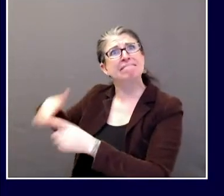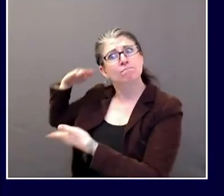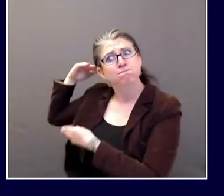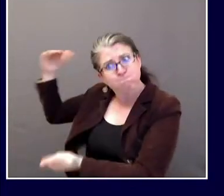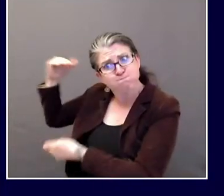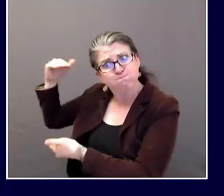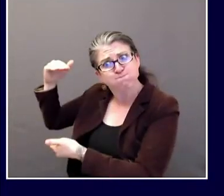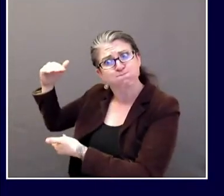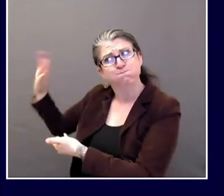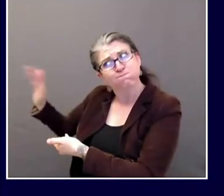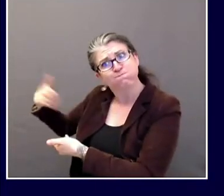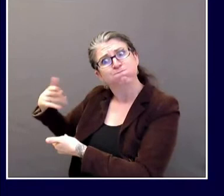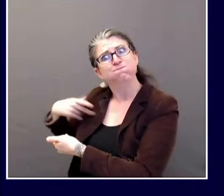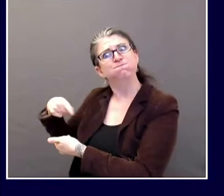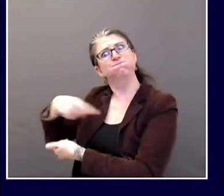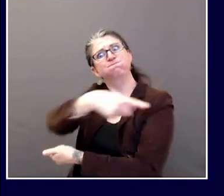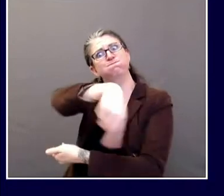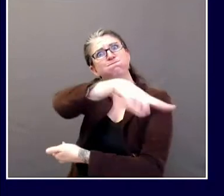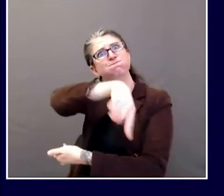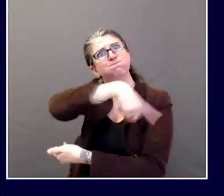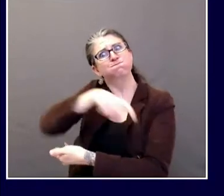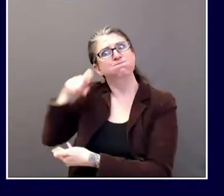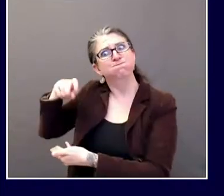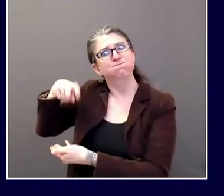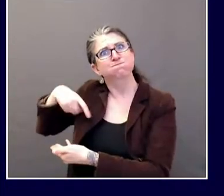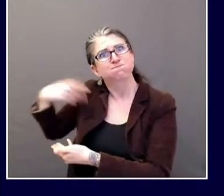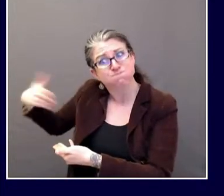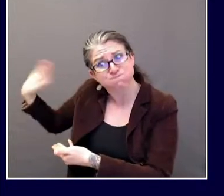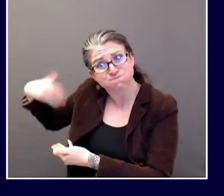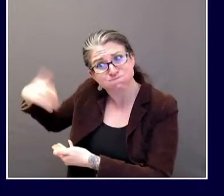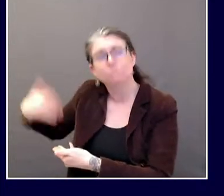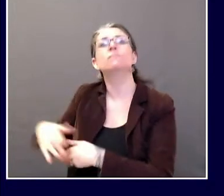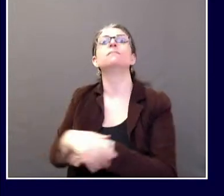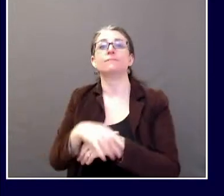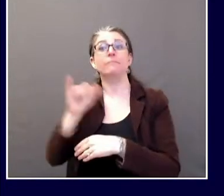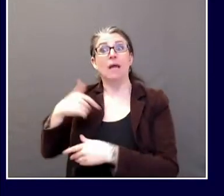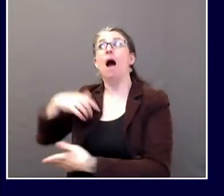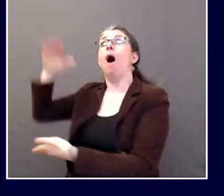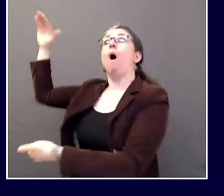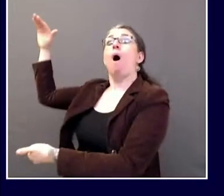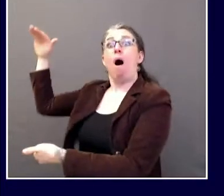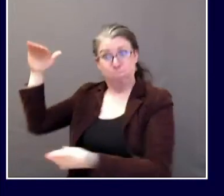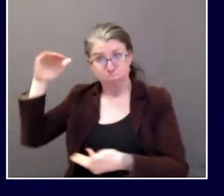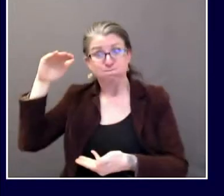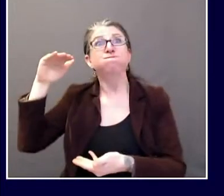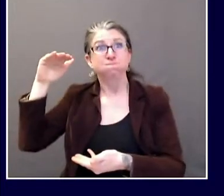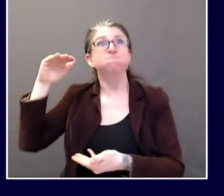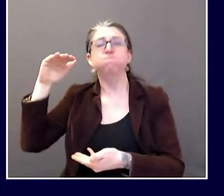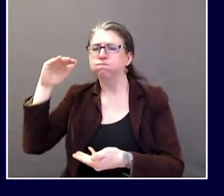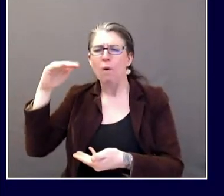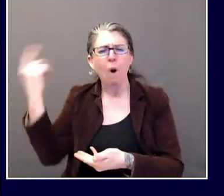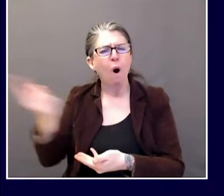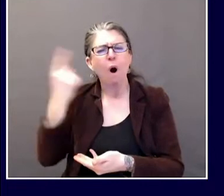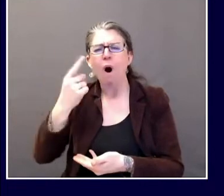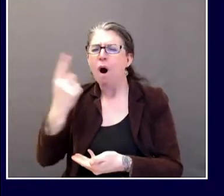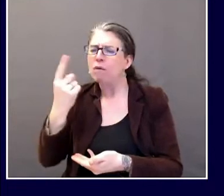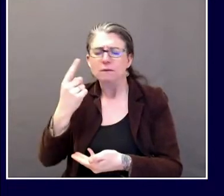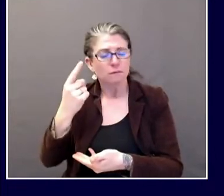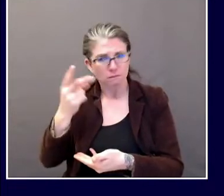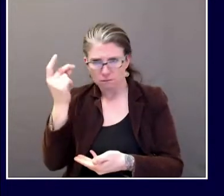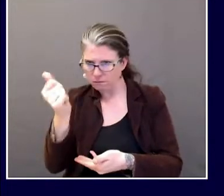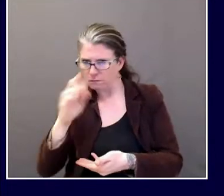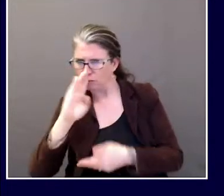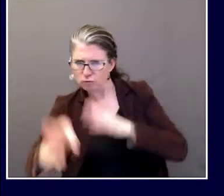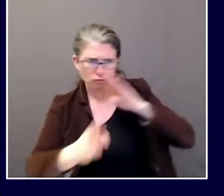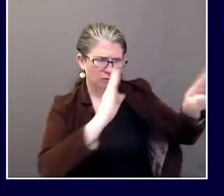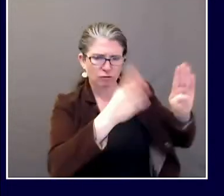to healthcare providers in Maine who can then open up more slots and provide more shots into arms.